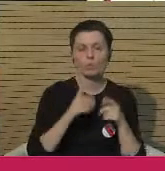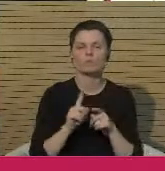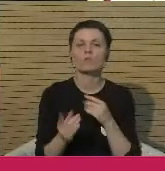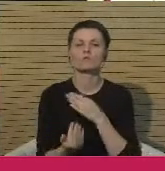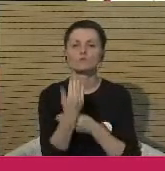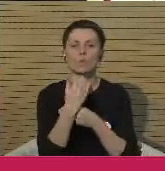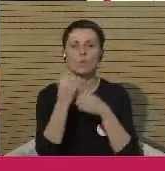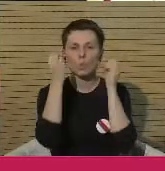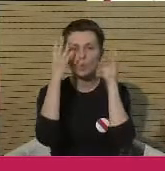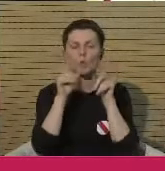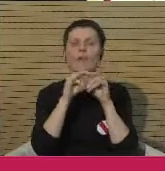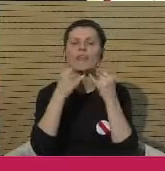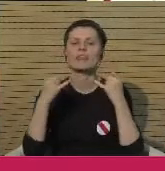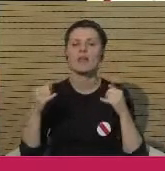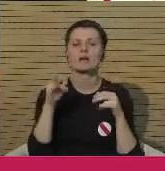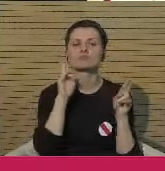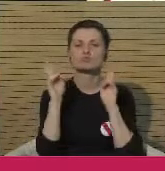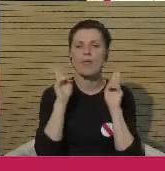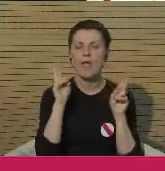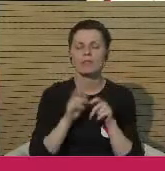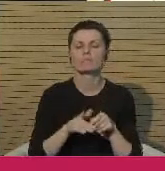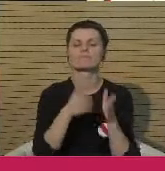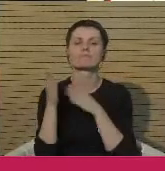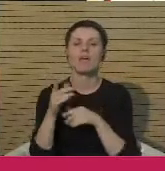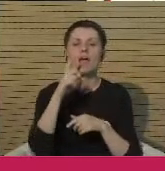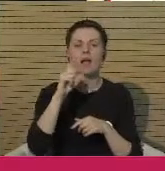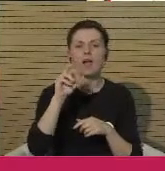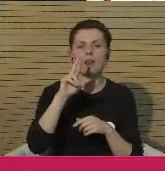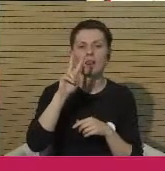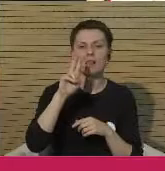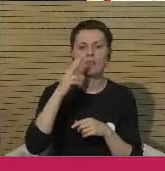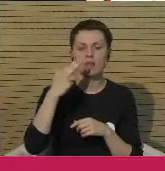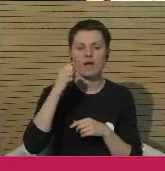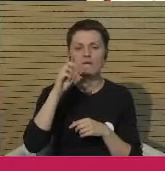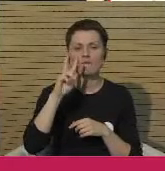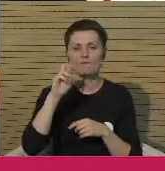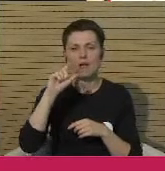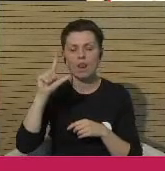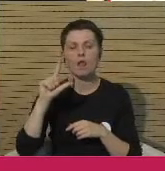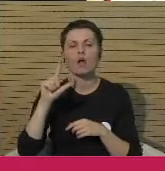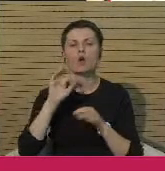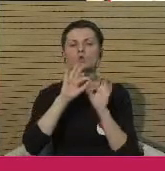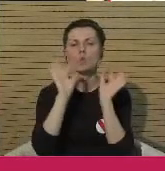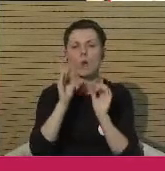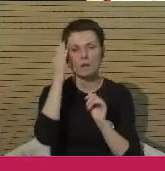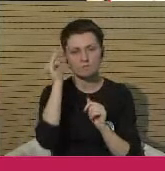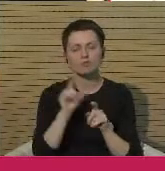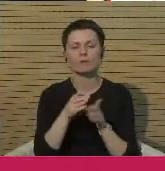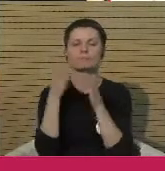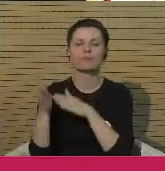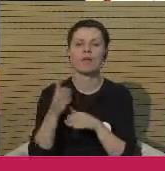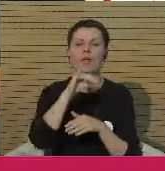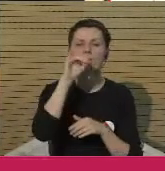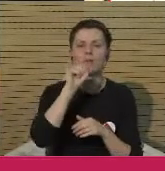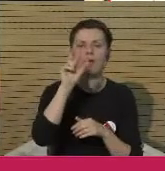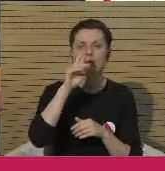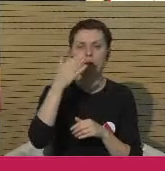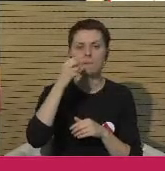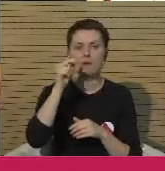to the citizens of Lublin. The Night of Culture, the Carnival of